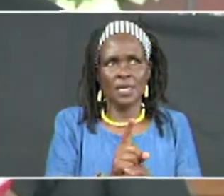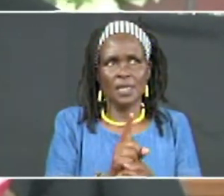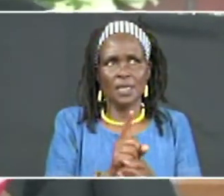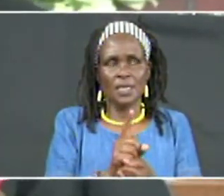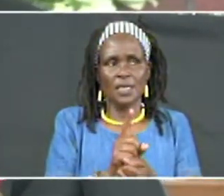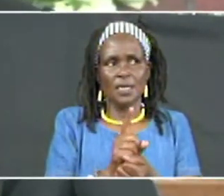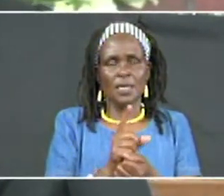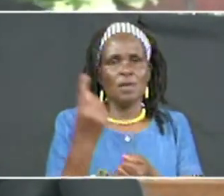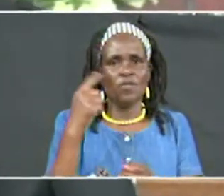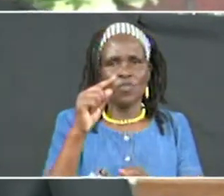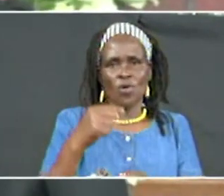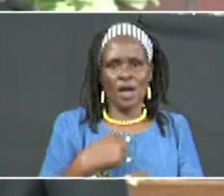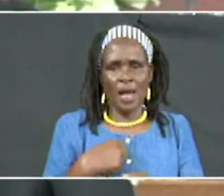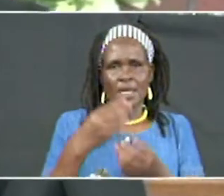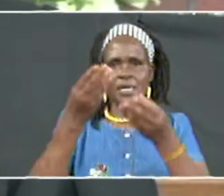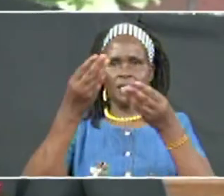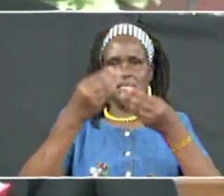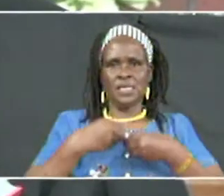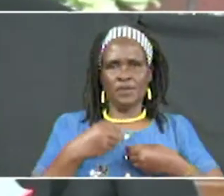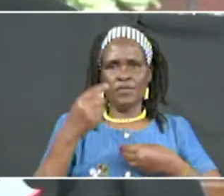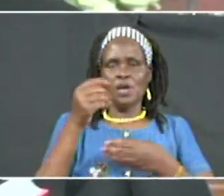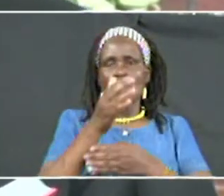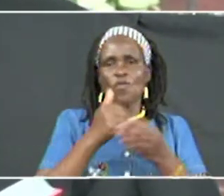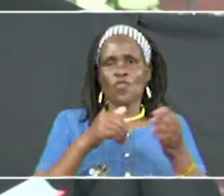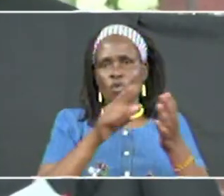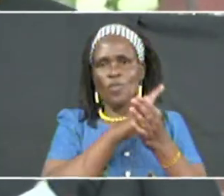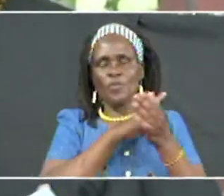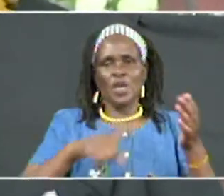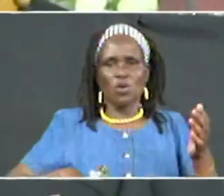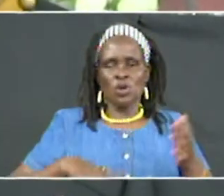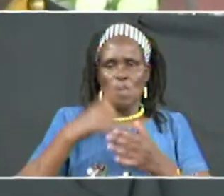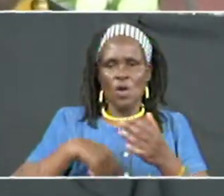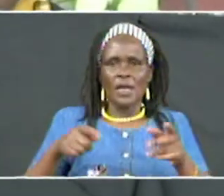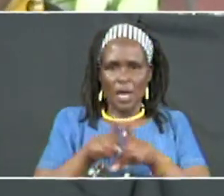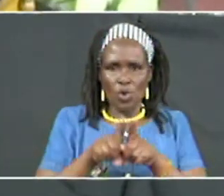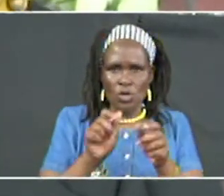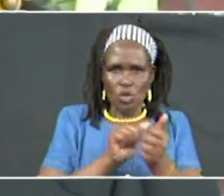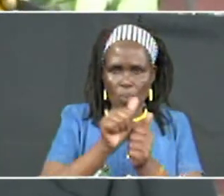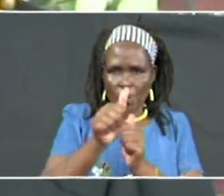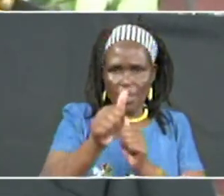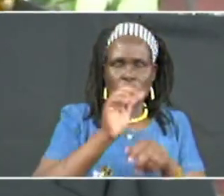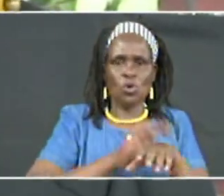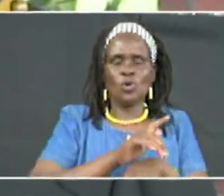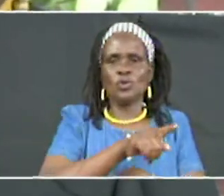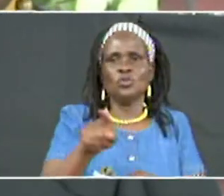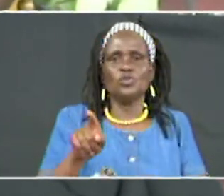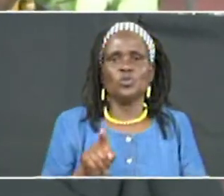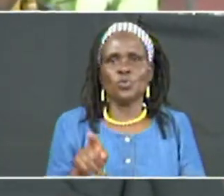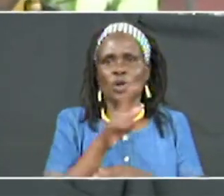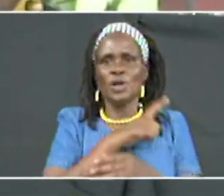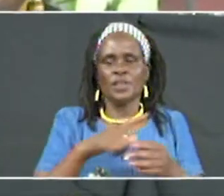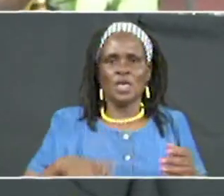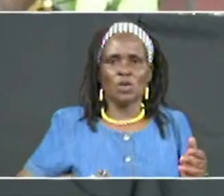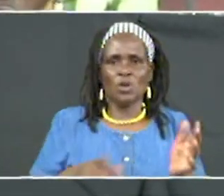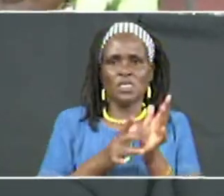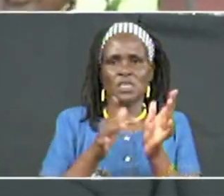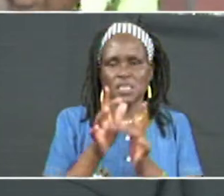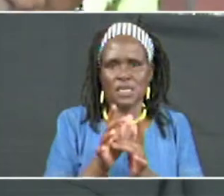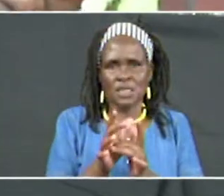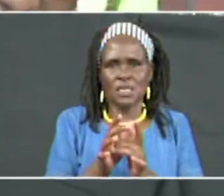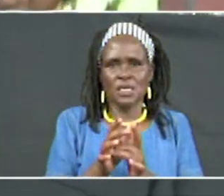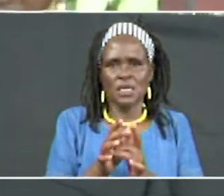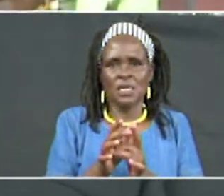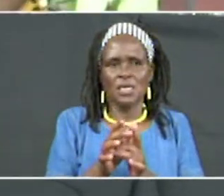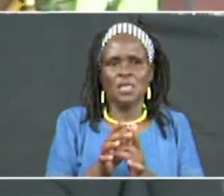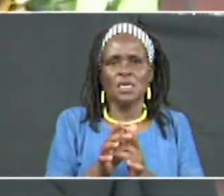"For I received from the Lord what I also passed on to you, the Lord Jesus. The Lord Jesus, on the night